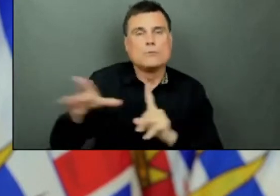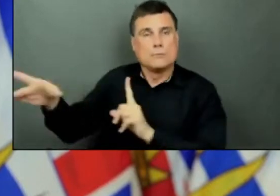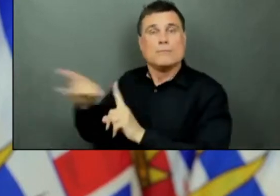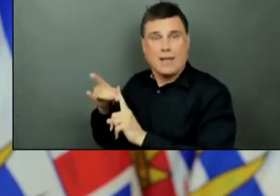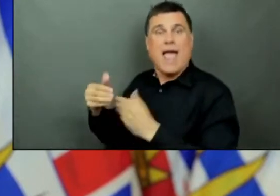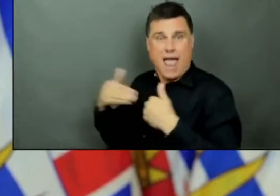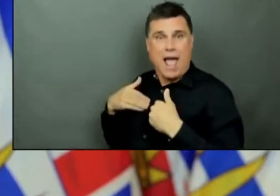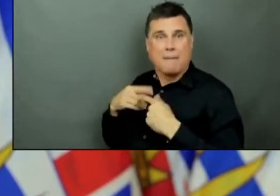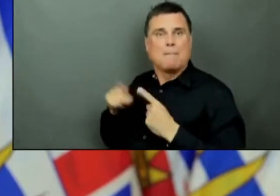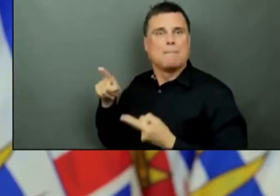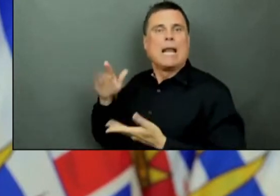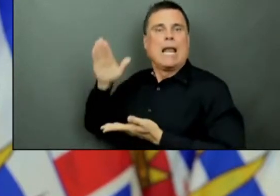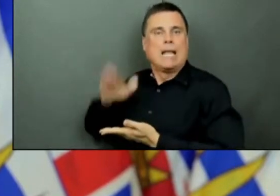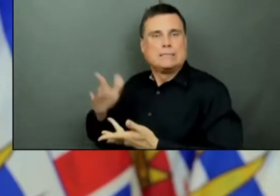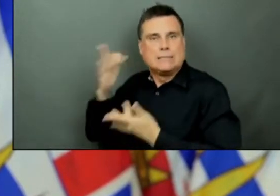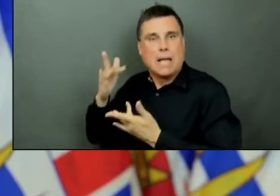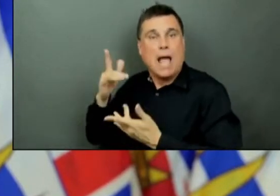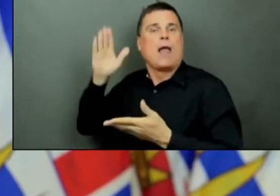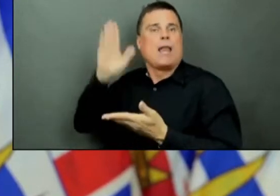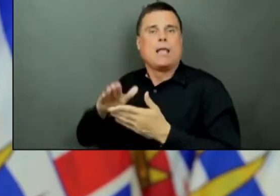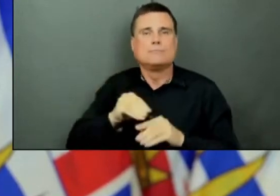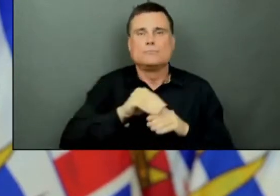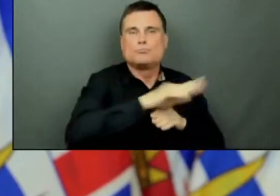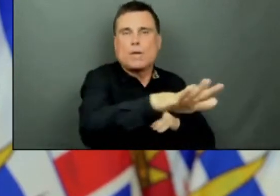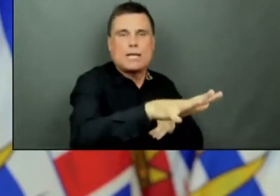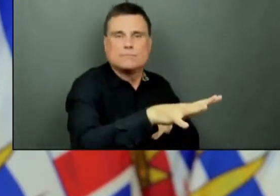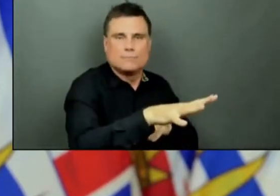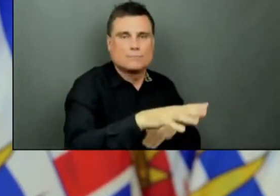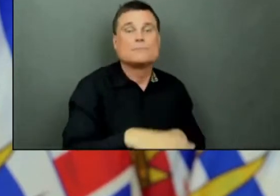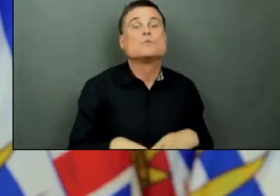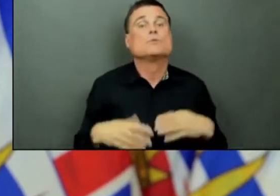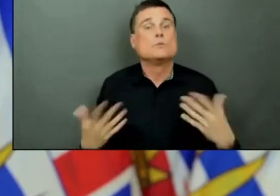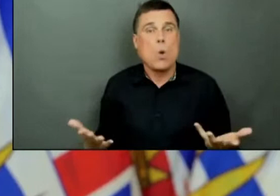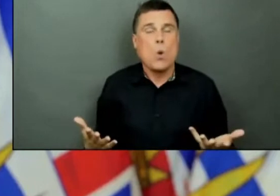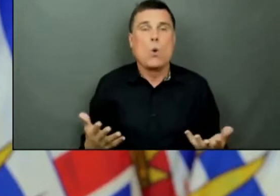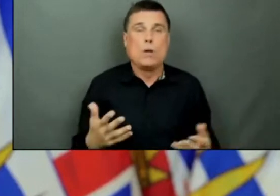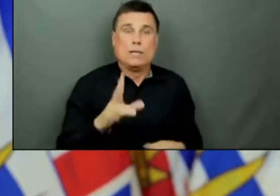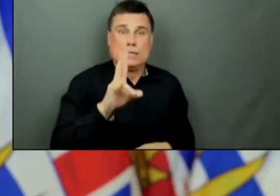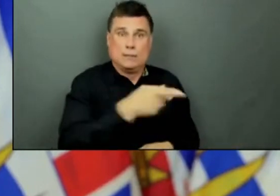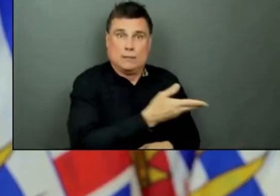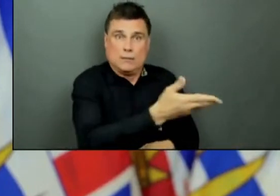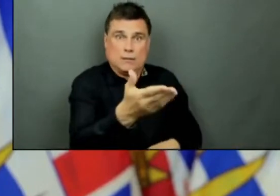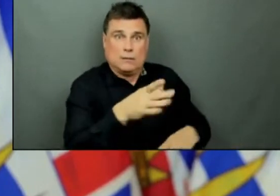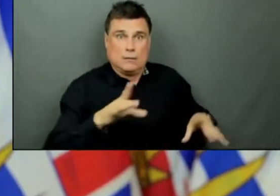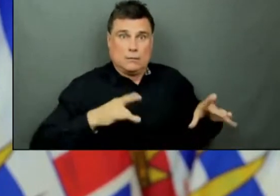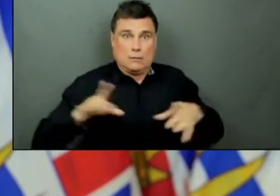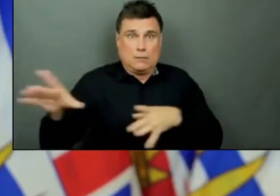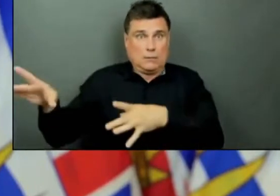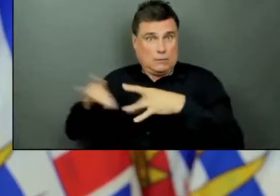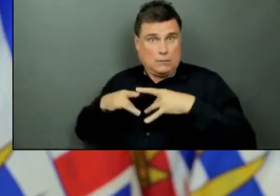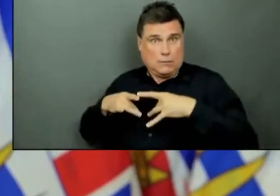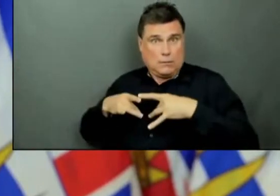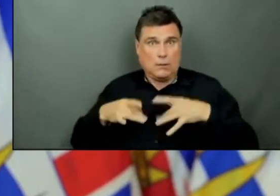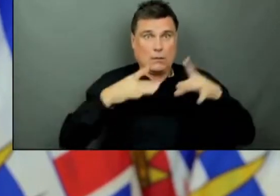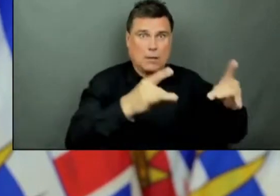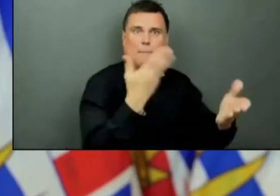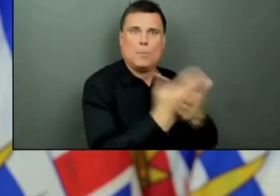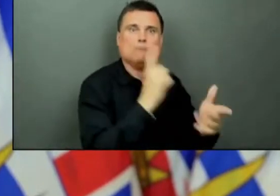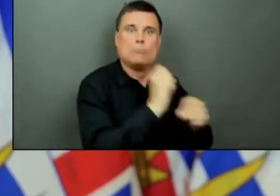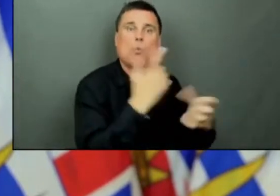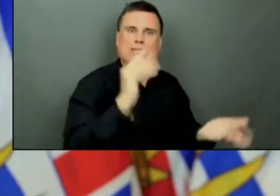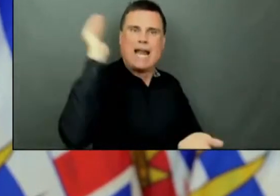of protection at a community level, our rates of transmission go down, our rates of severe illness go down, and that protects our